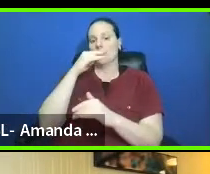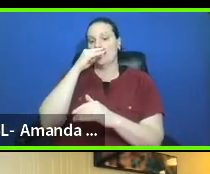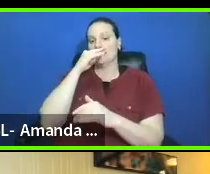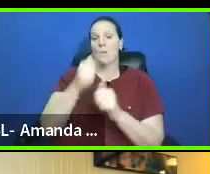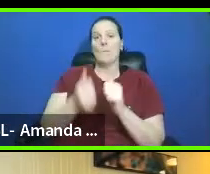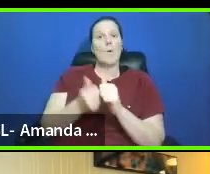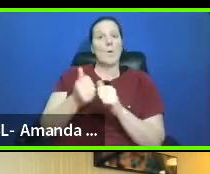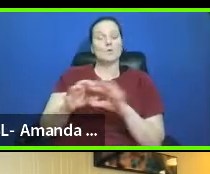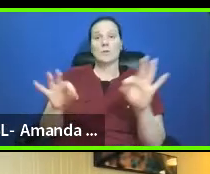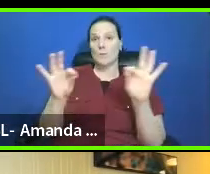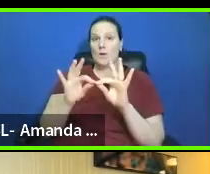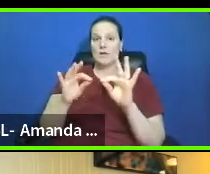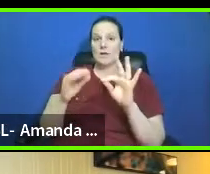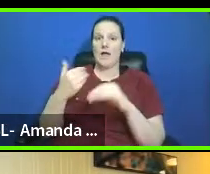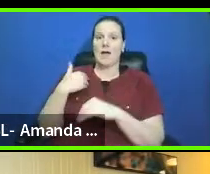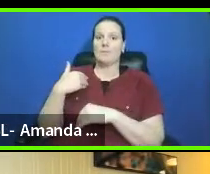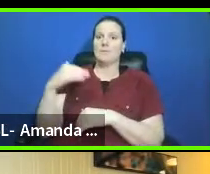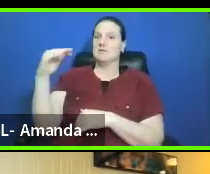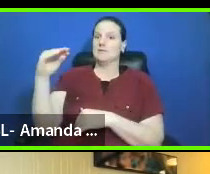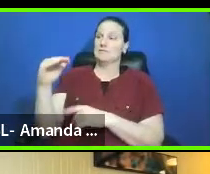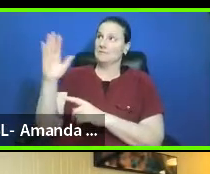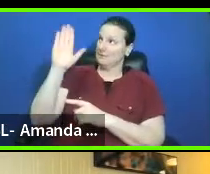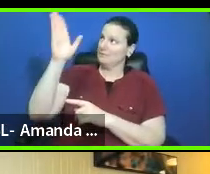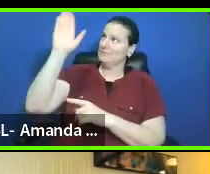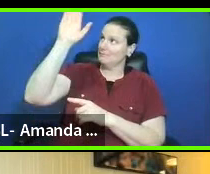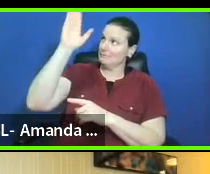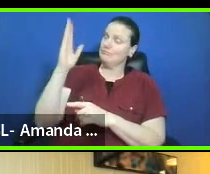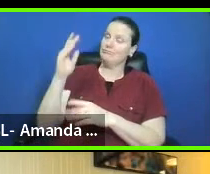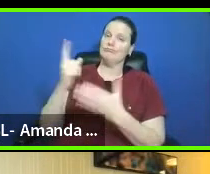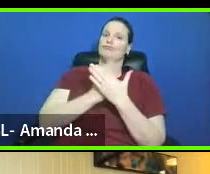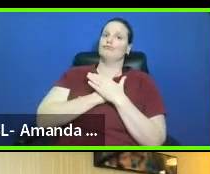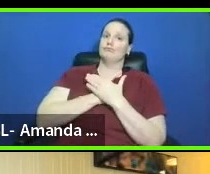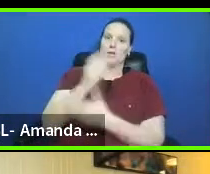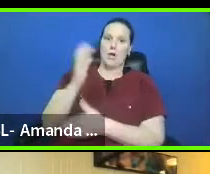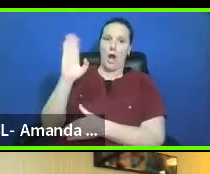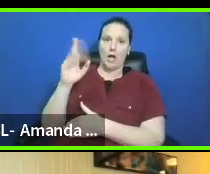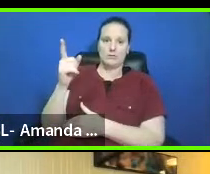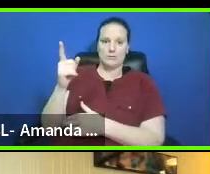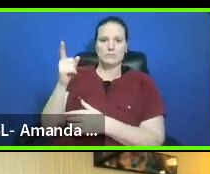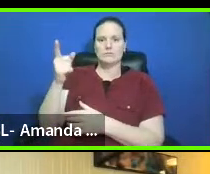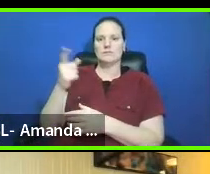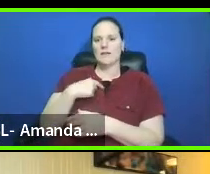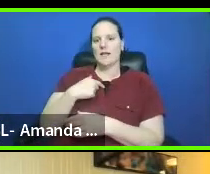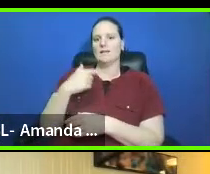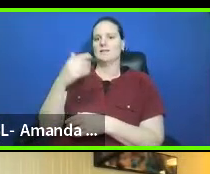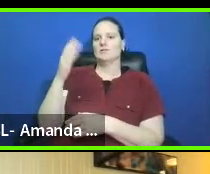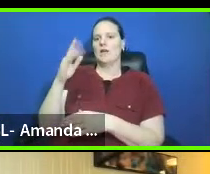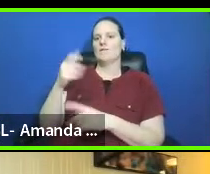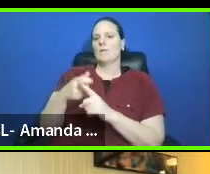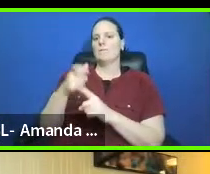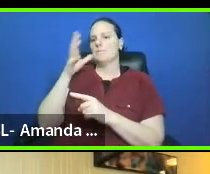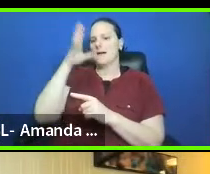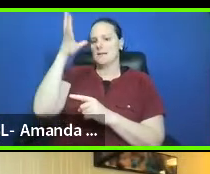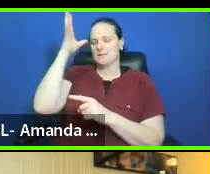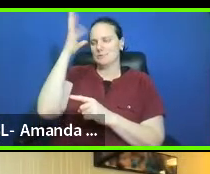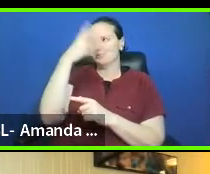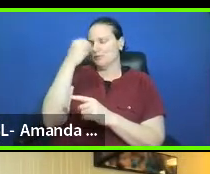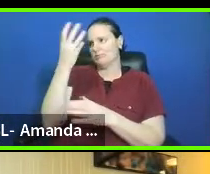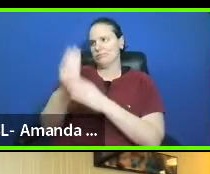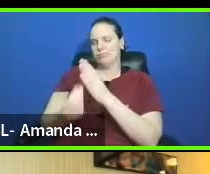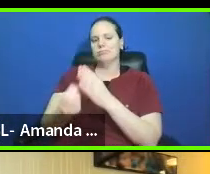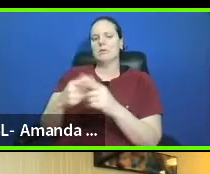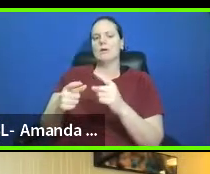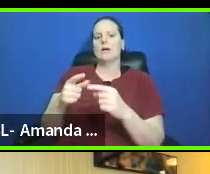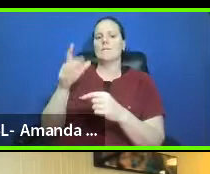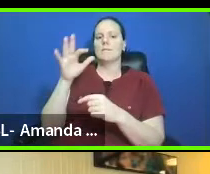foremost, I am a child of God and a child of my two beautiful late parents, a mother of four,